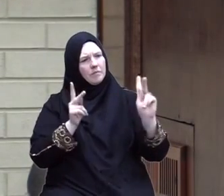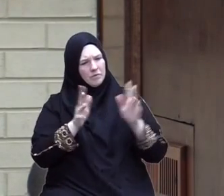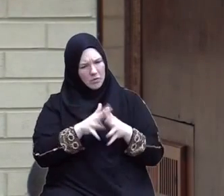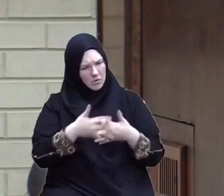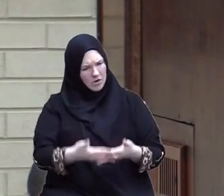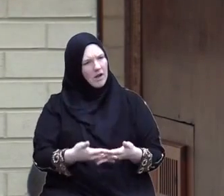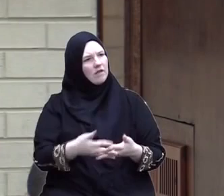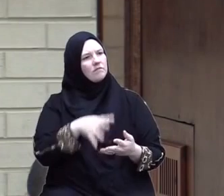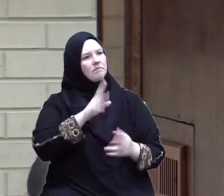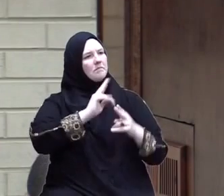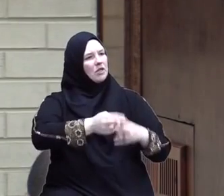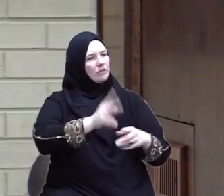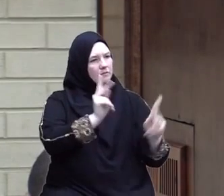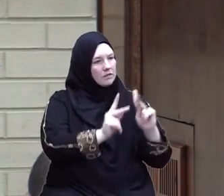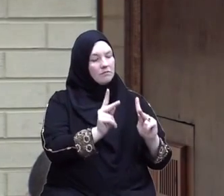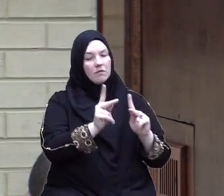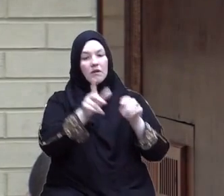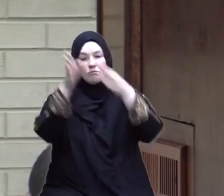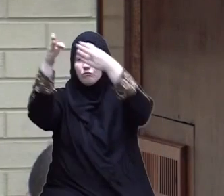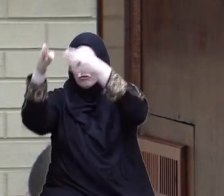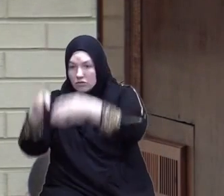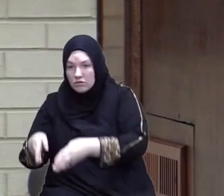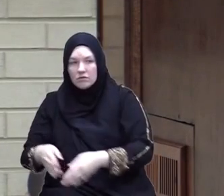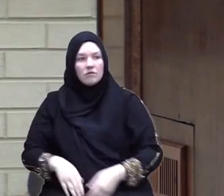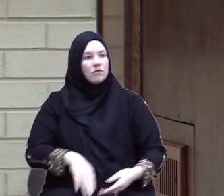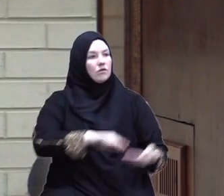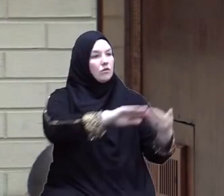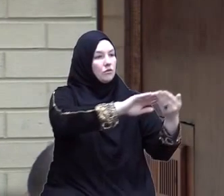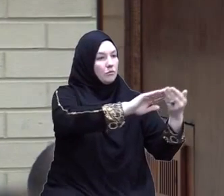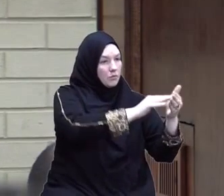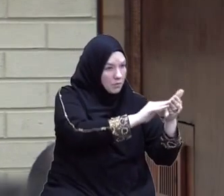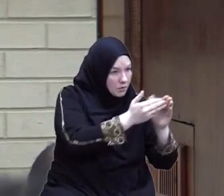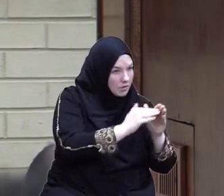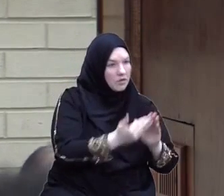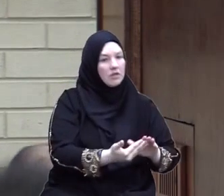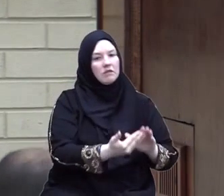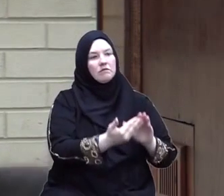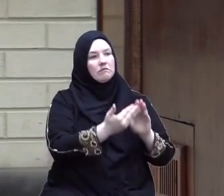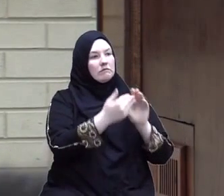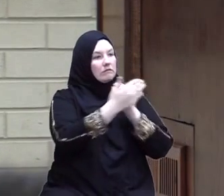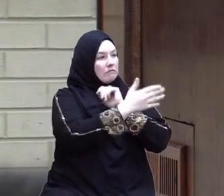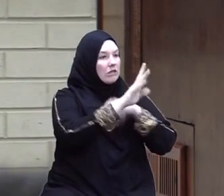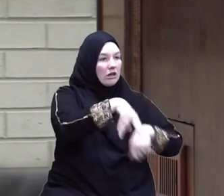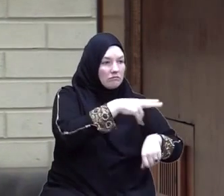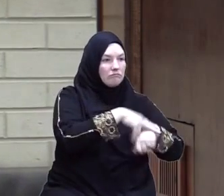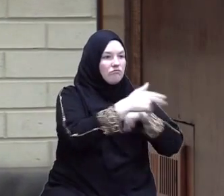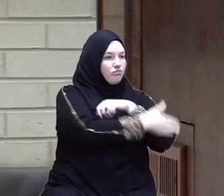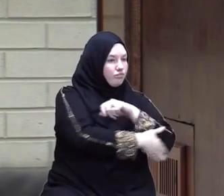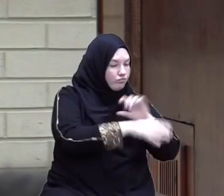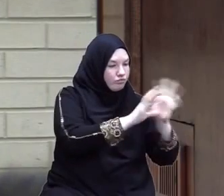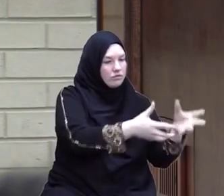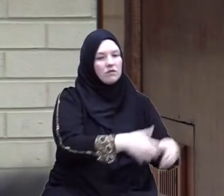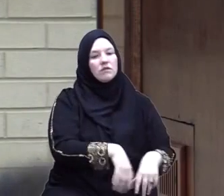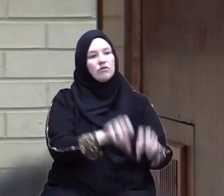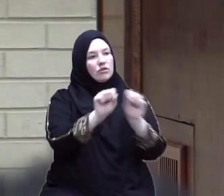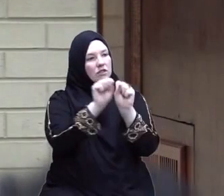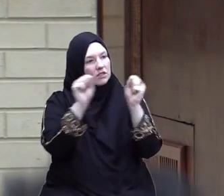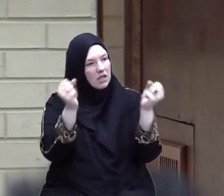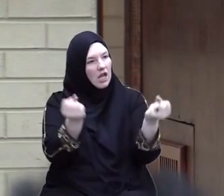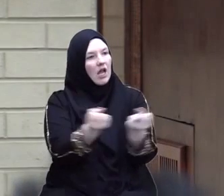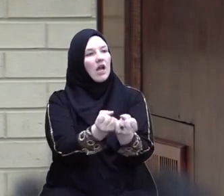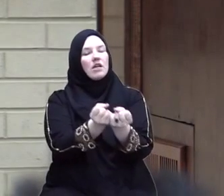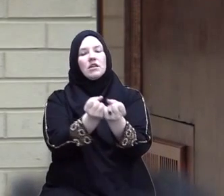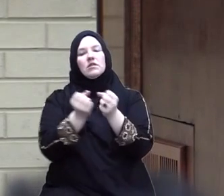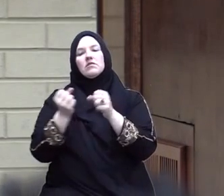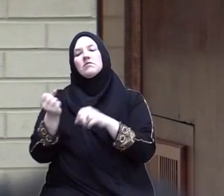people as communities, as clusters of humans, as societies, and as